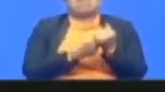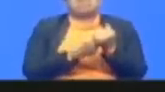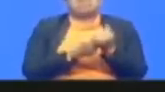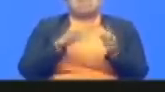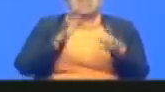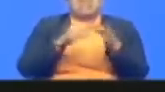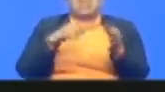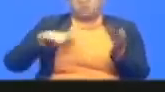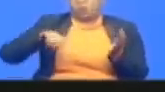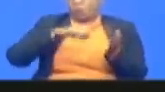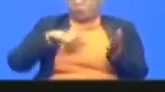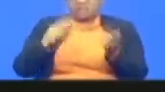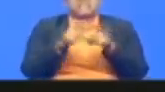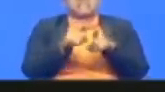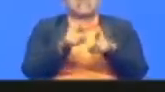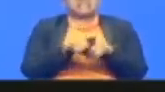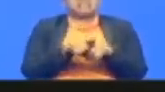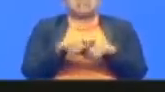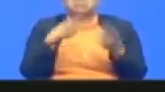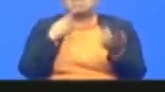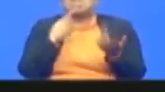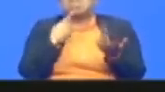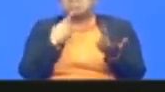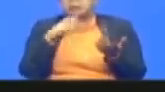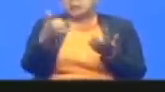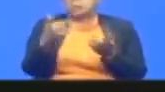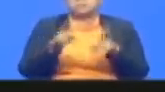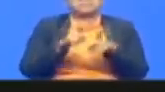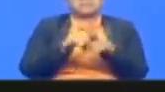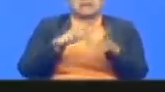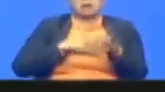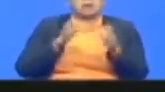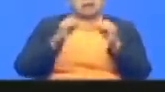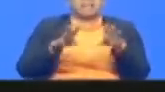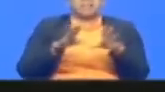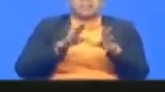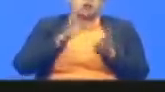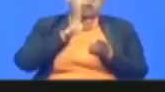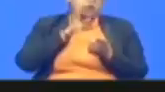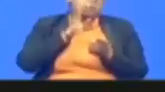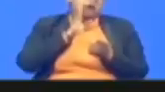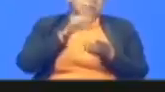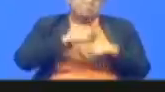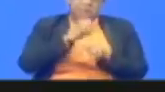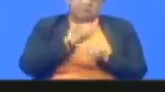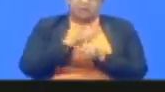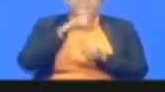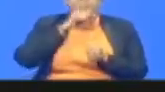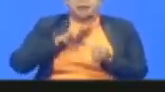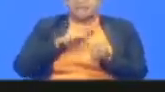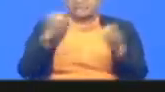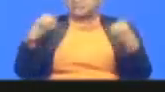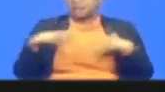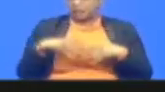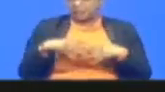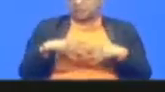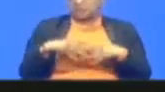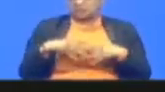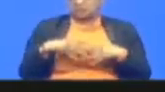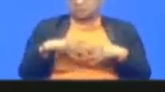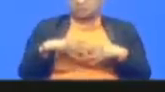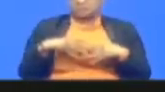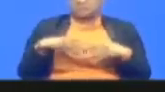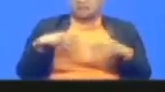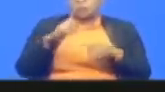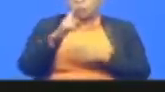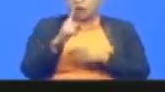ni sisters, mara mepata mmoja si sister yetu. Hivyo mnafanya wazazi wanakuwa stigmatized, hadi mzazi mmoja na